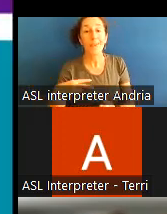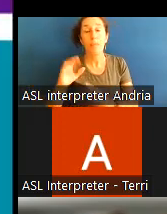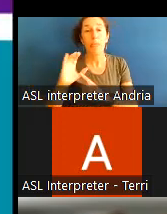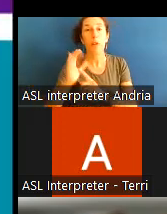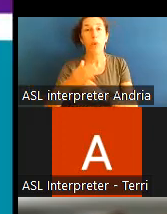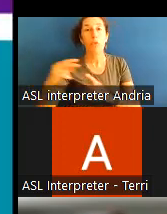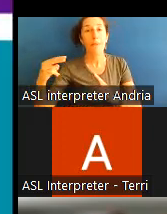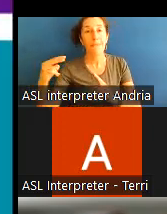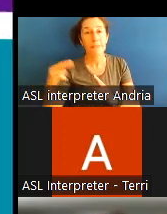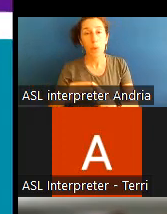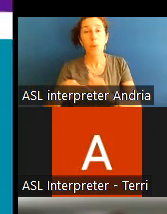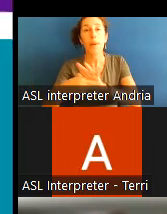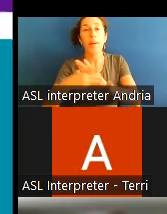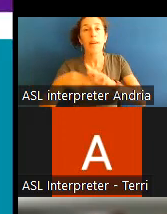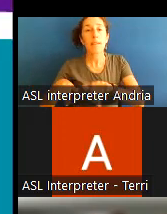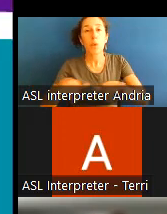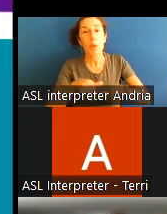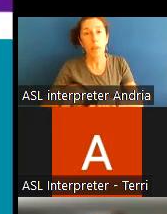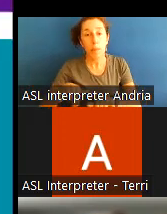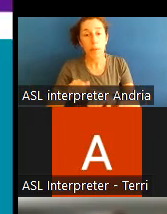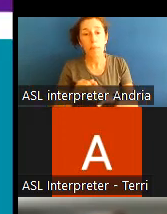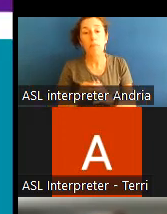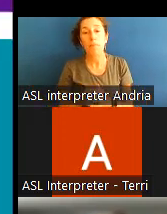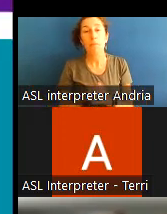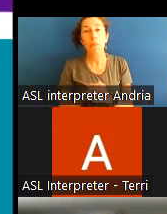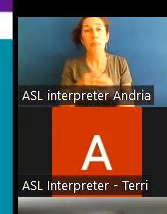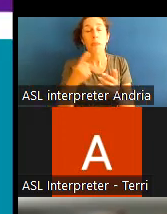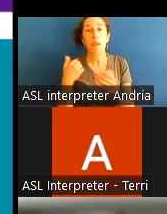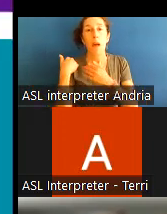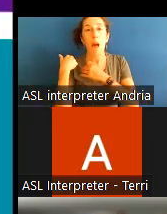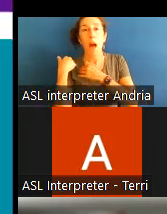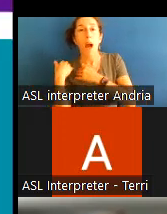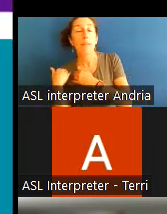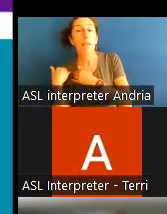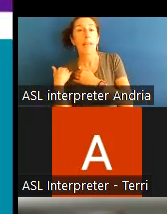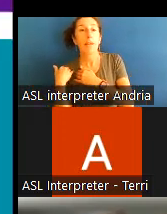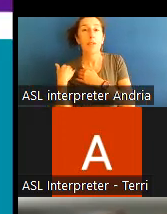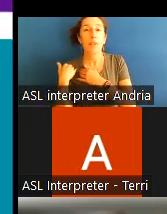Obligations toward one spouse based on gender, absolutely.